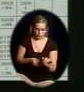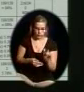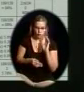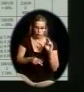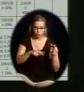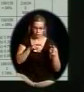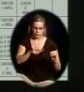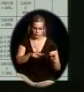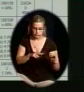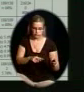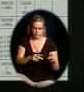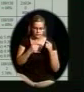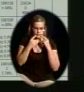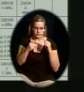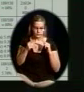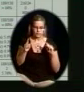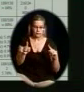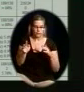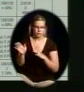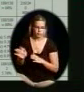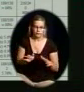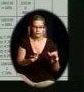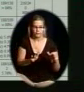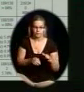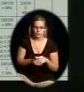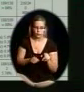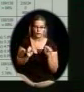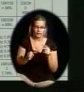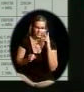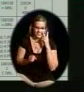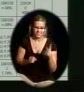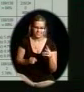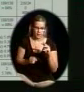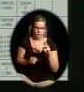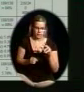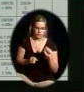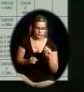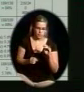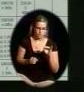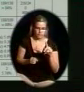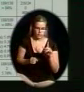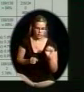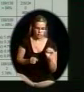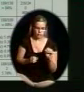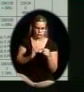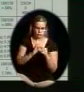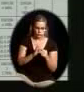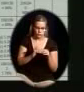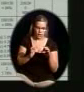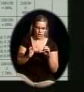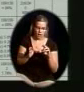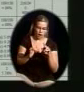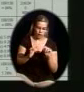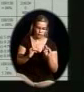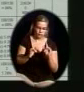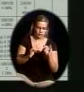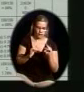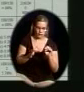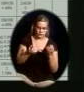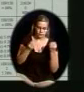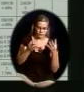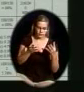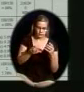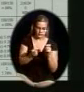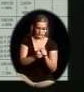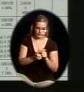to monitor the success of this plan. And you can see Mrs. Niddle has outlined quite a few details there.